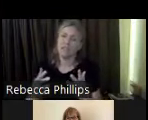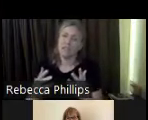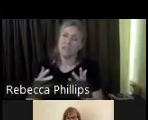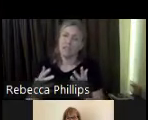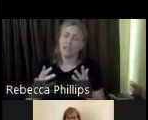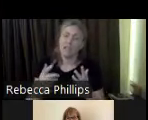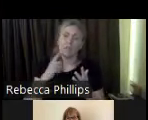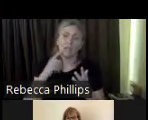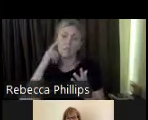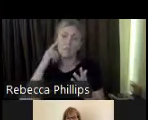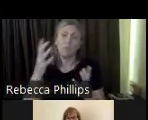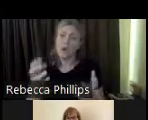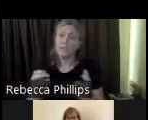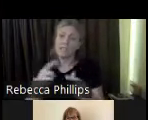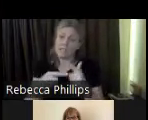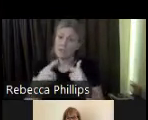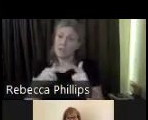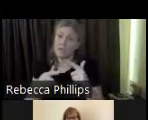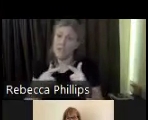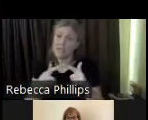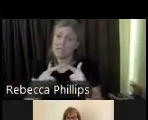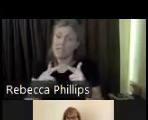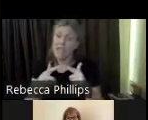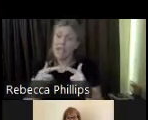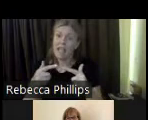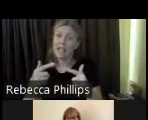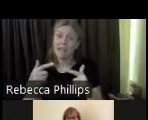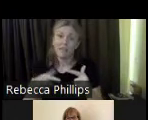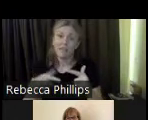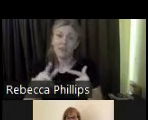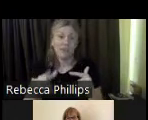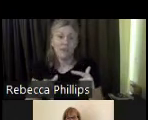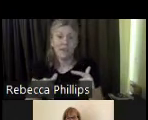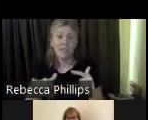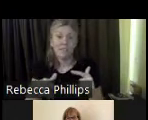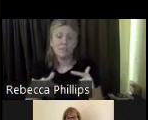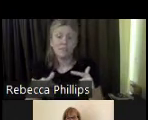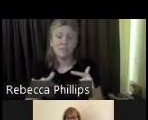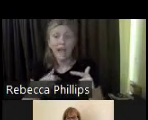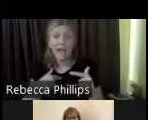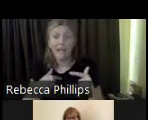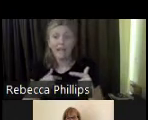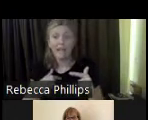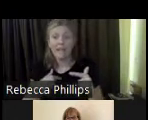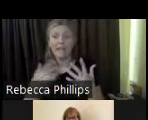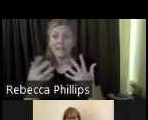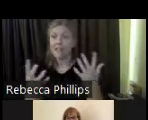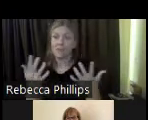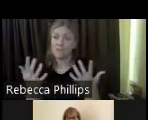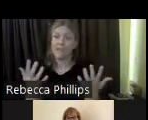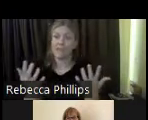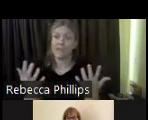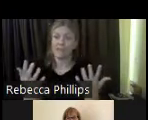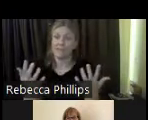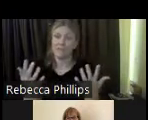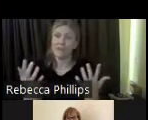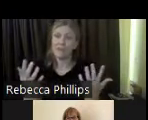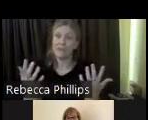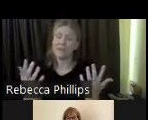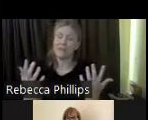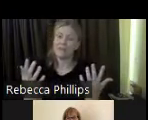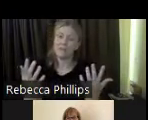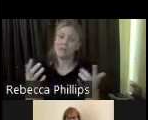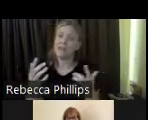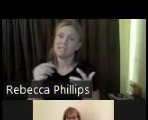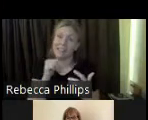naturally deaf people wanted to sign with their hands. And I don't know about you guys, but I like talking with my hands, no matter